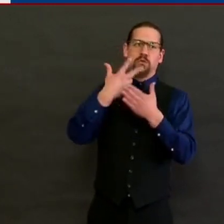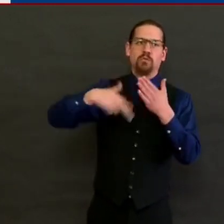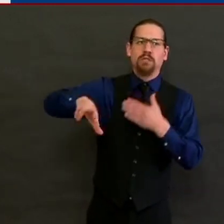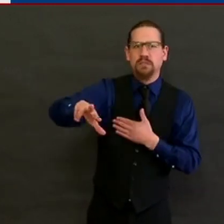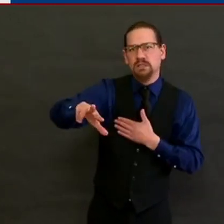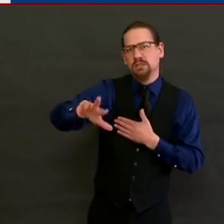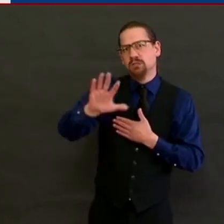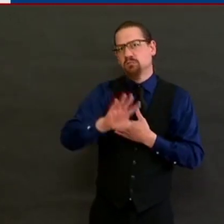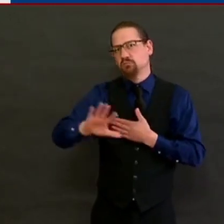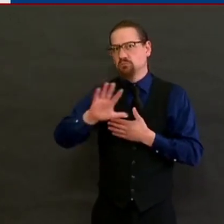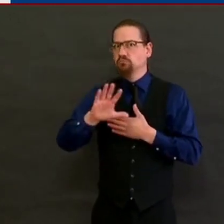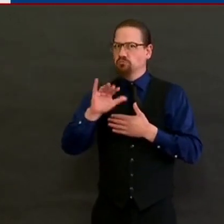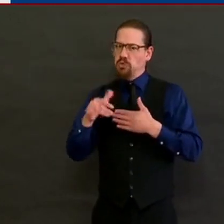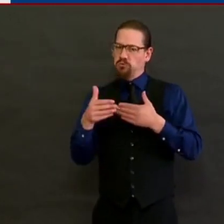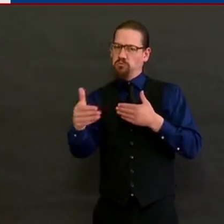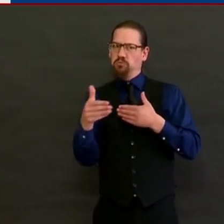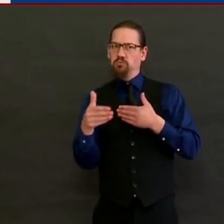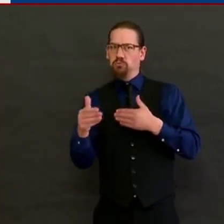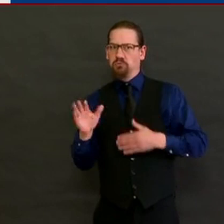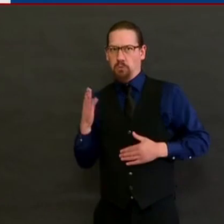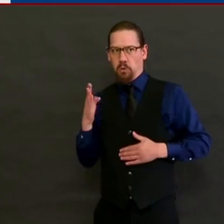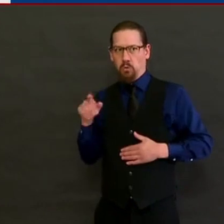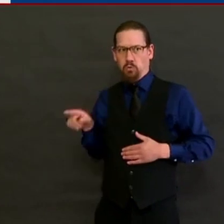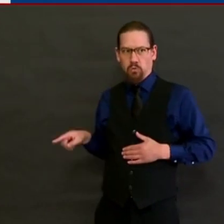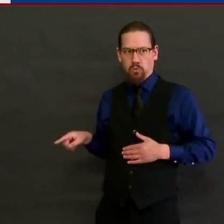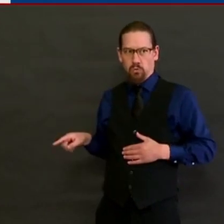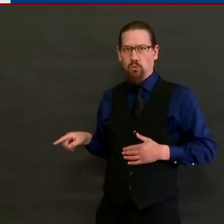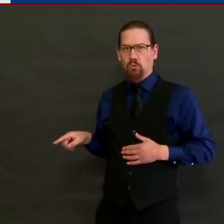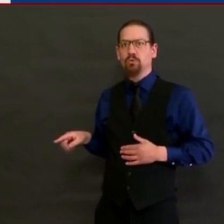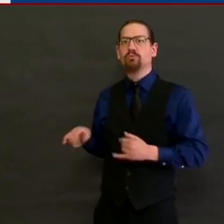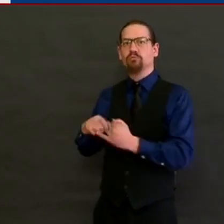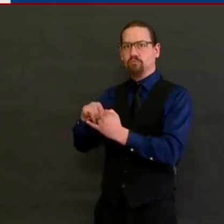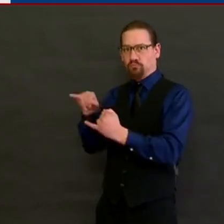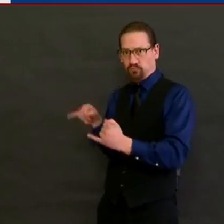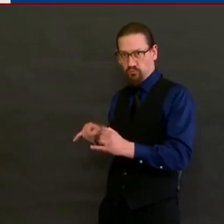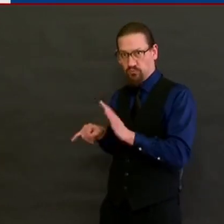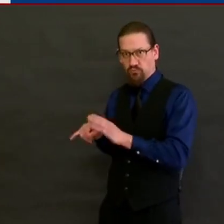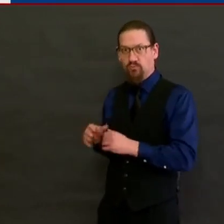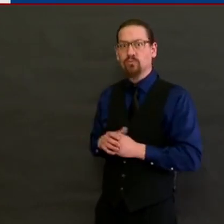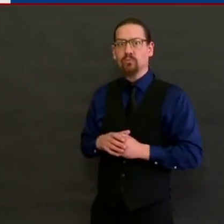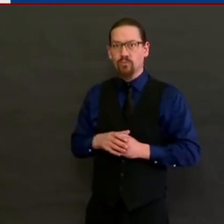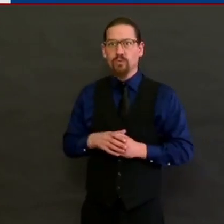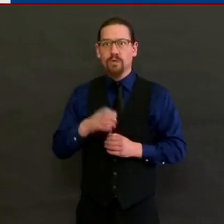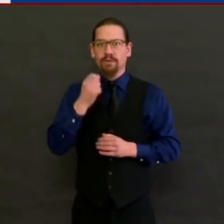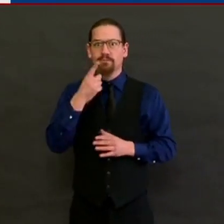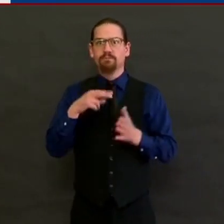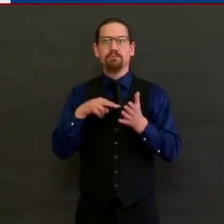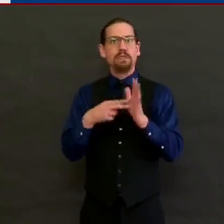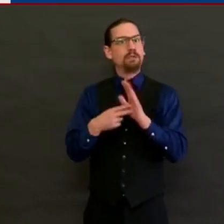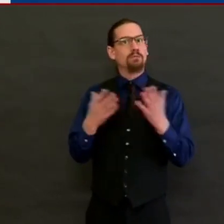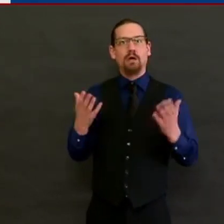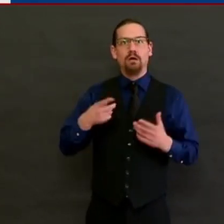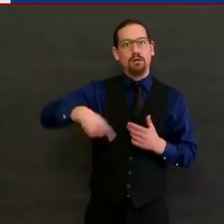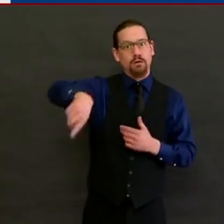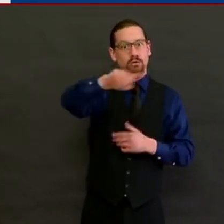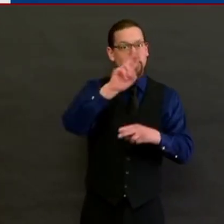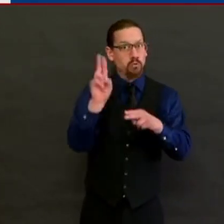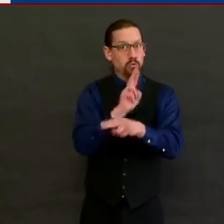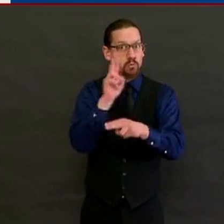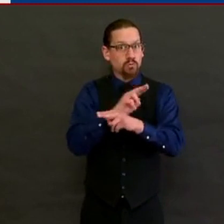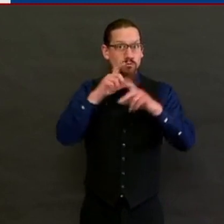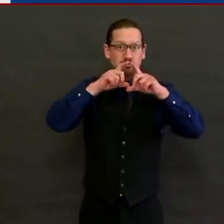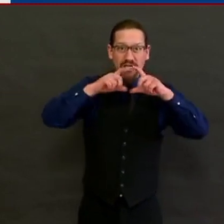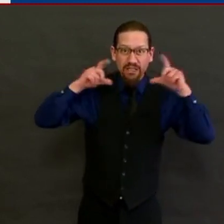assumes all of the current restrictions, the stay-at-home order, the mask wearing, the social distancing, are in